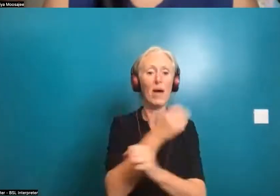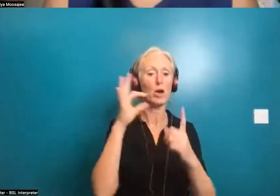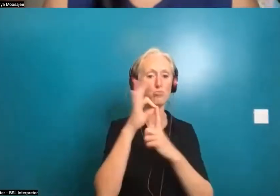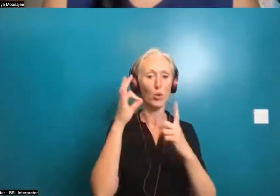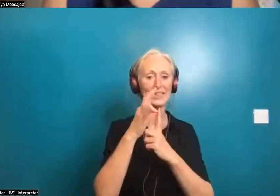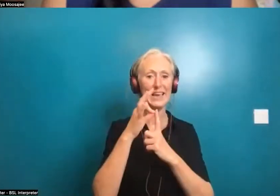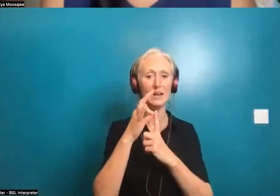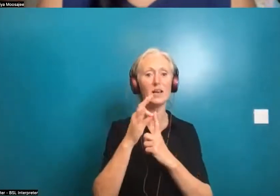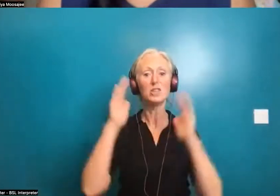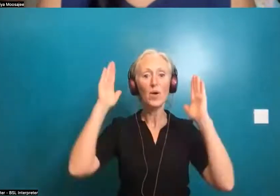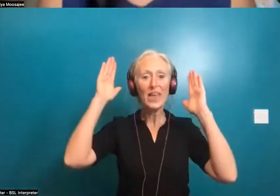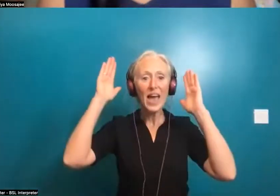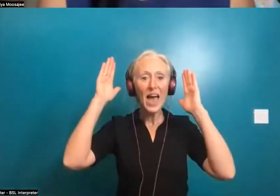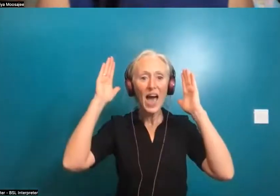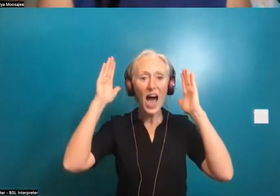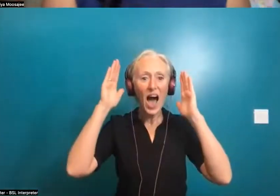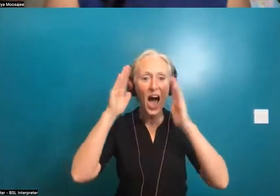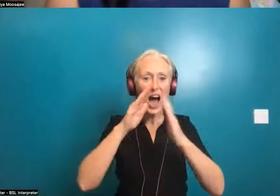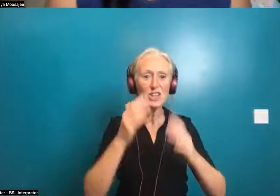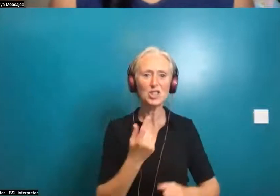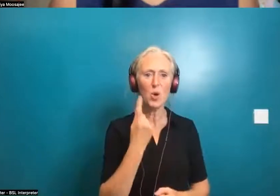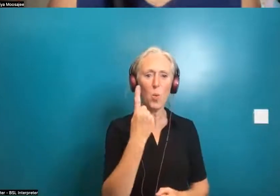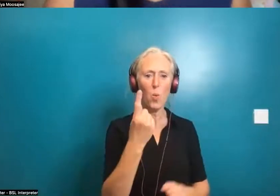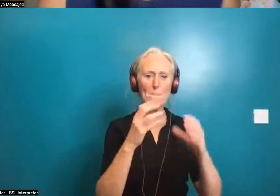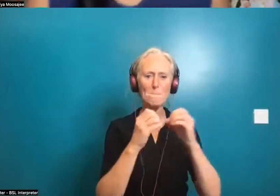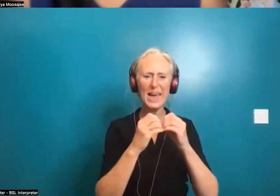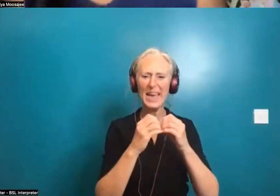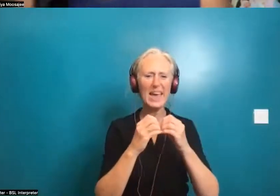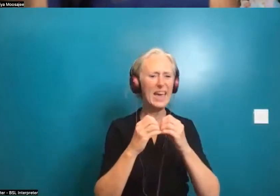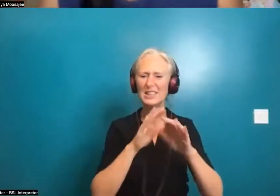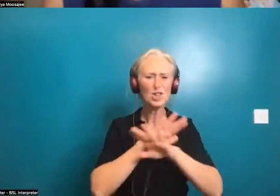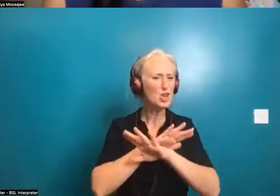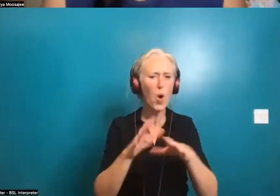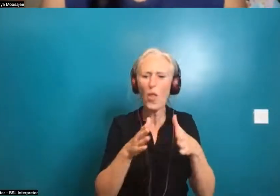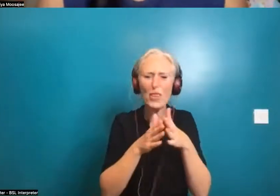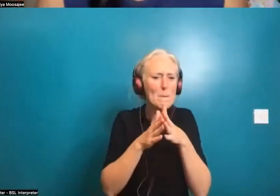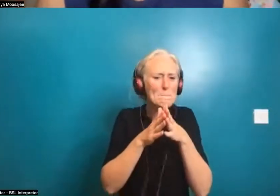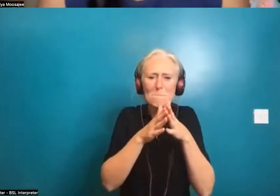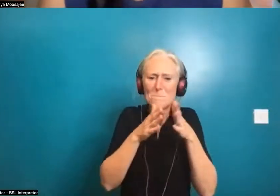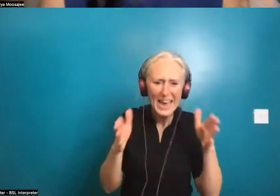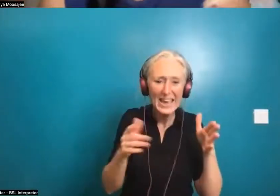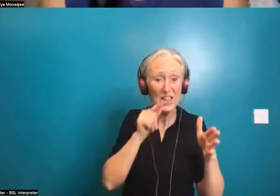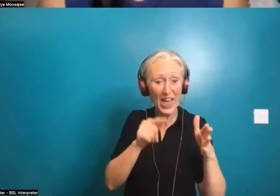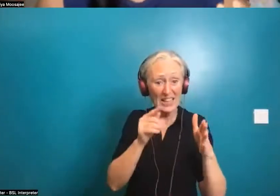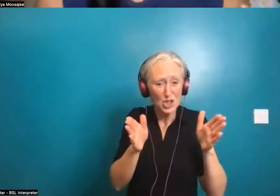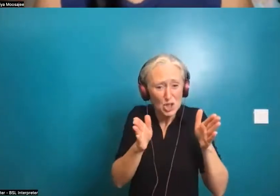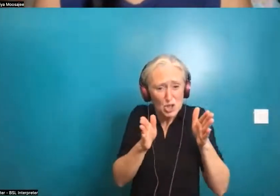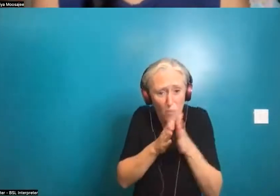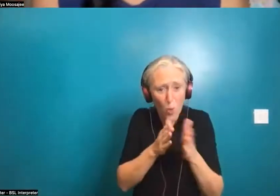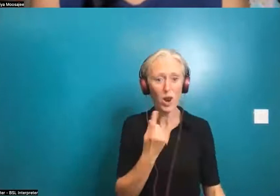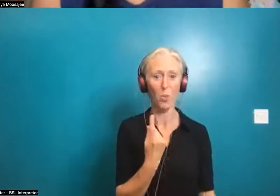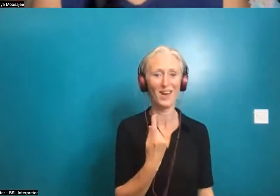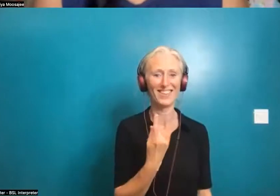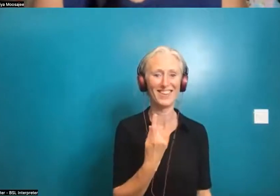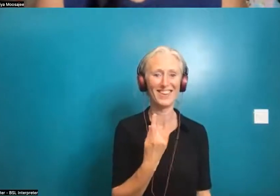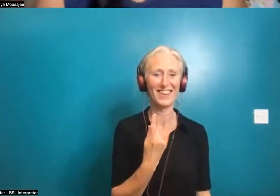1B isn't actually the biggest of the Usher genes. It's actually one of the smaller ones. Hence, I talked to you